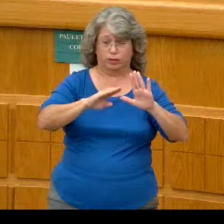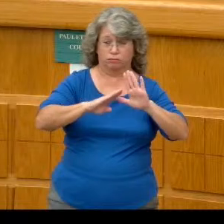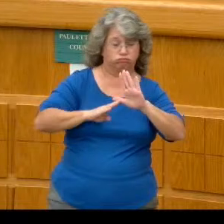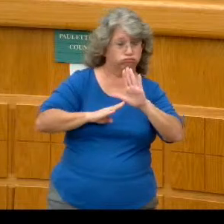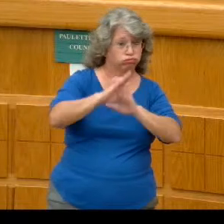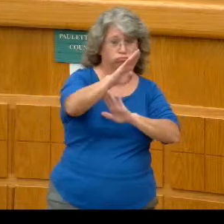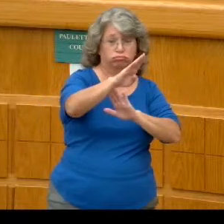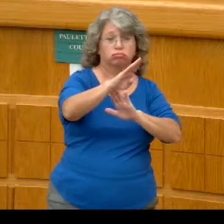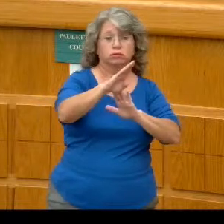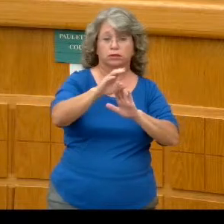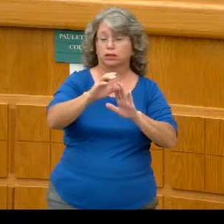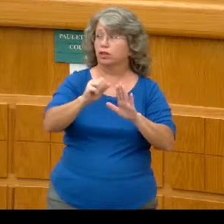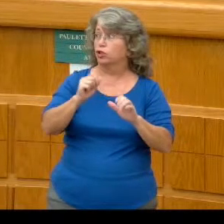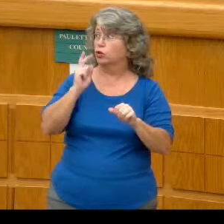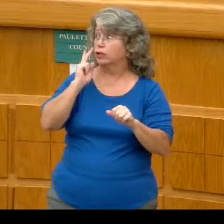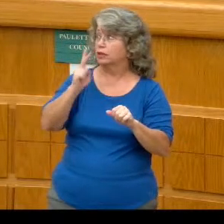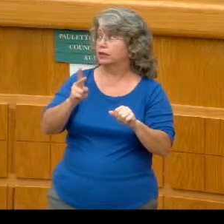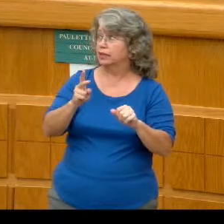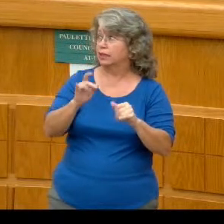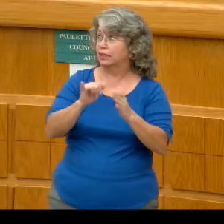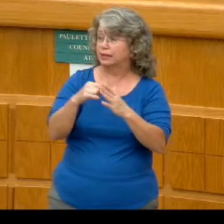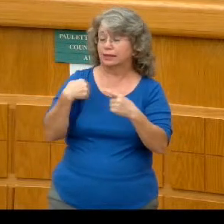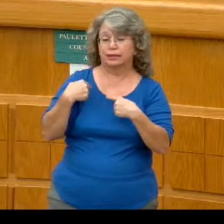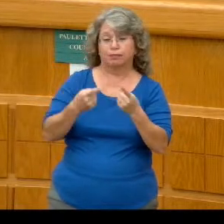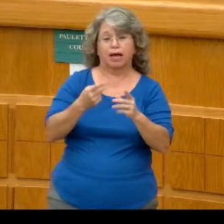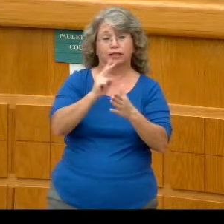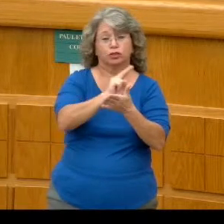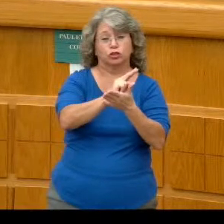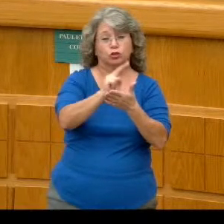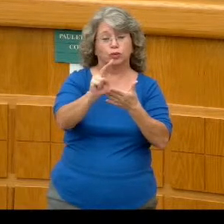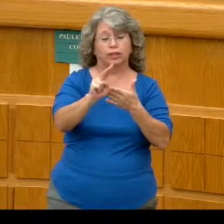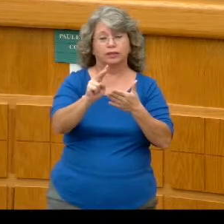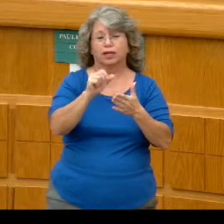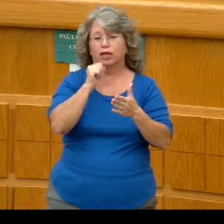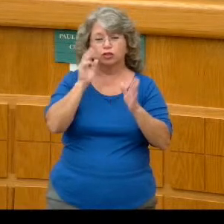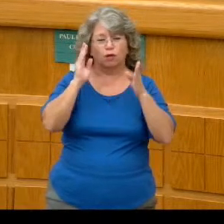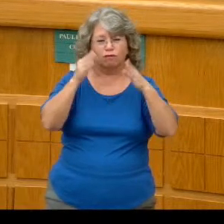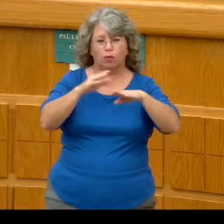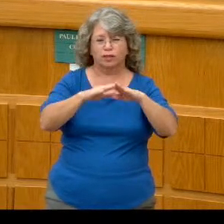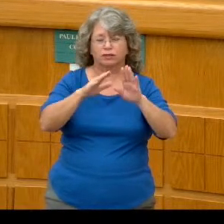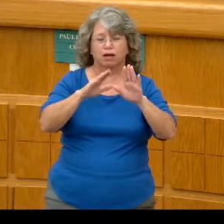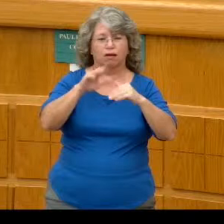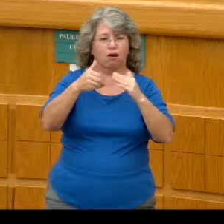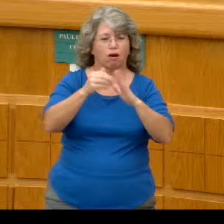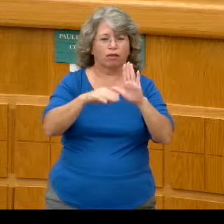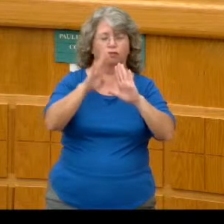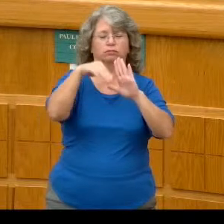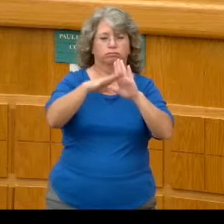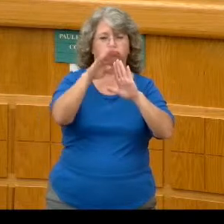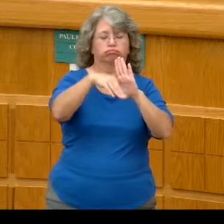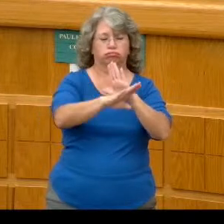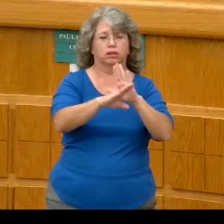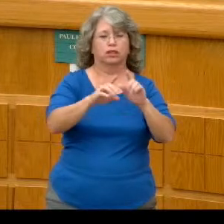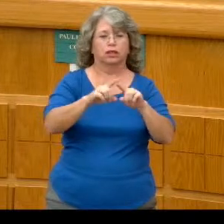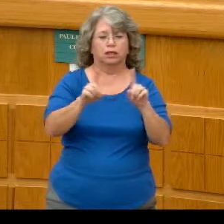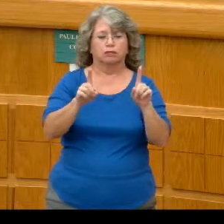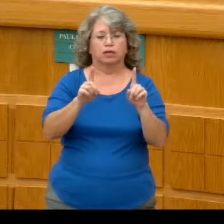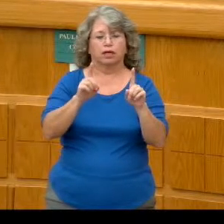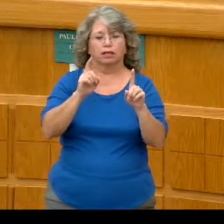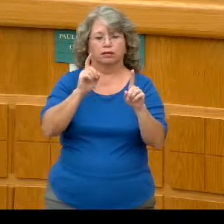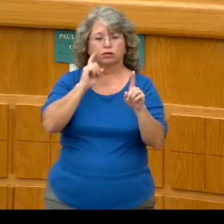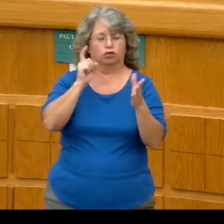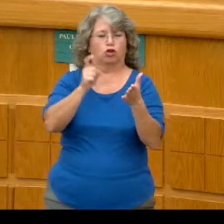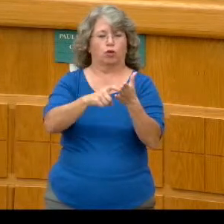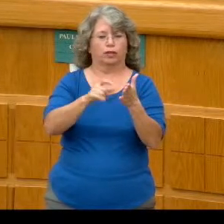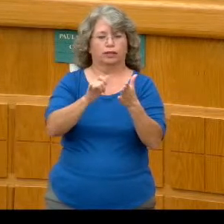next slide. And you can see that there's a lot of noise. Don't focus on it too much. Basically what you're seeing is that there hasn't been that much